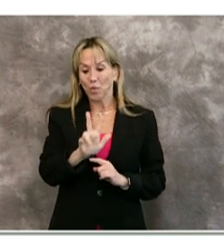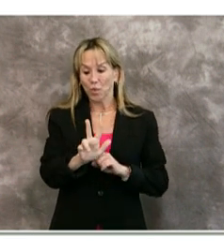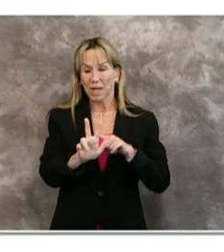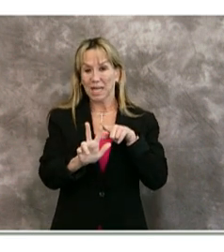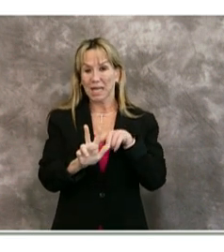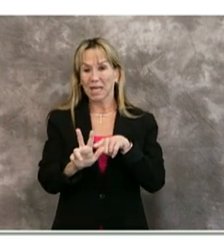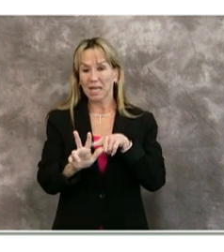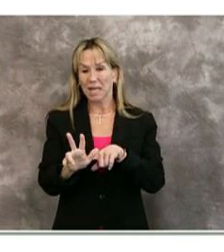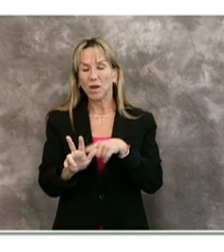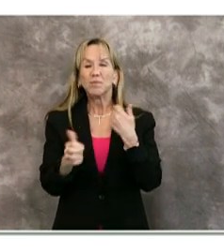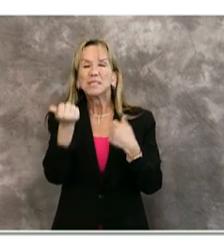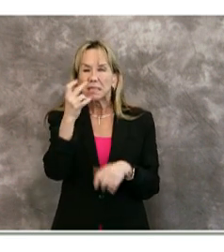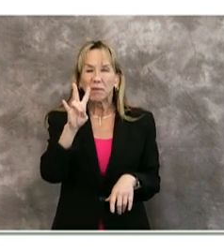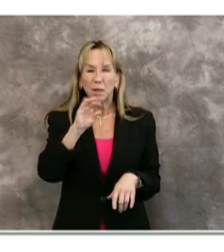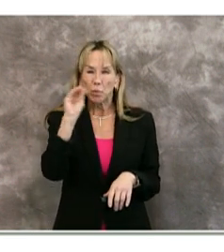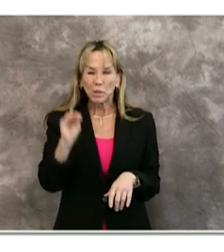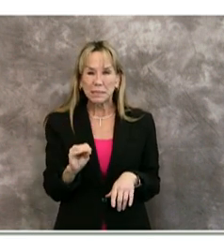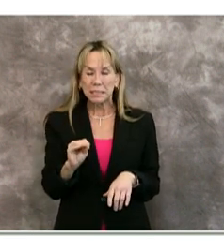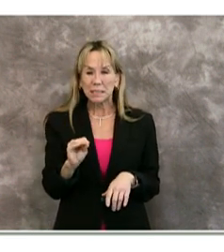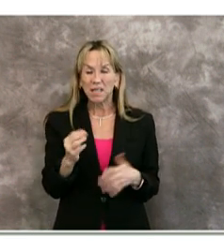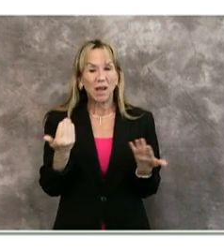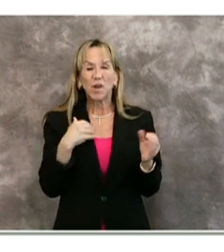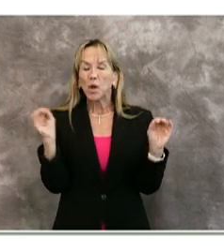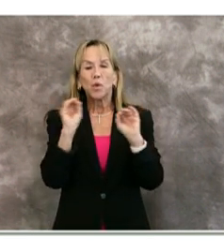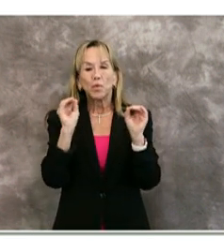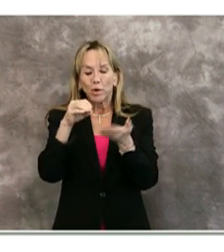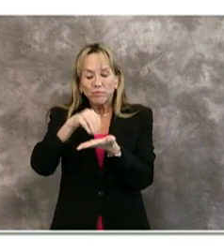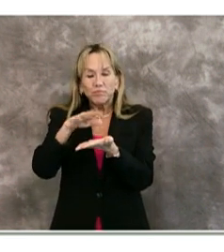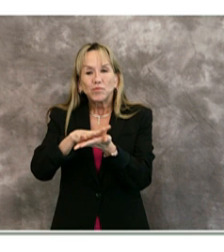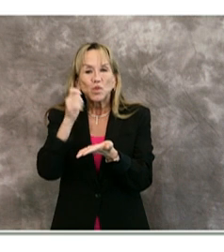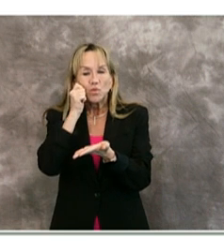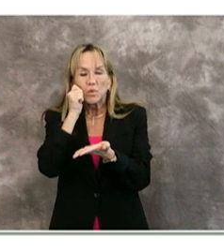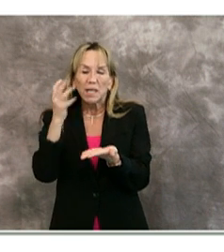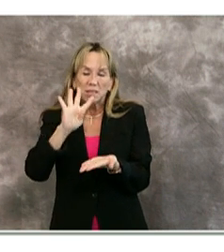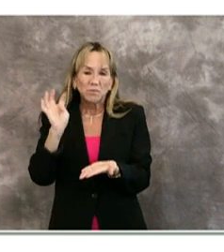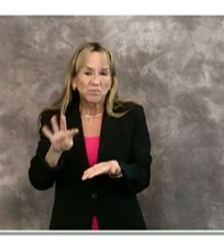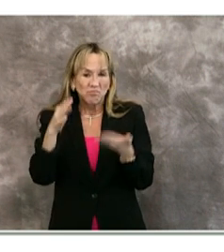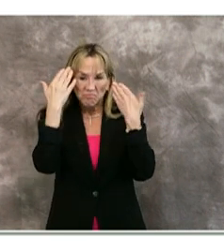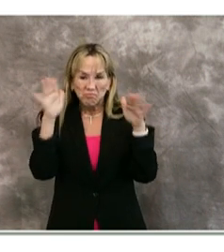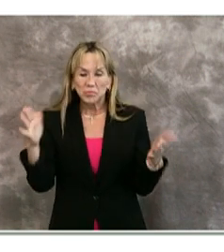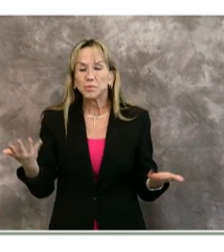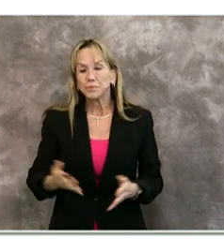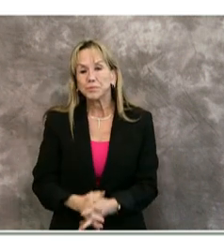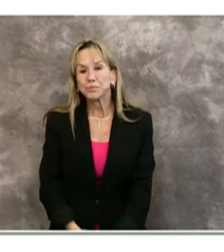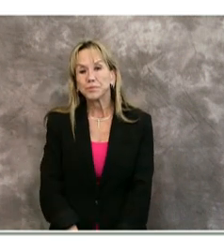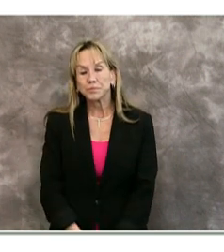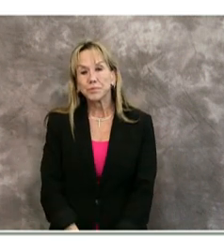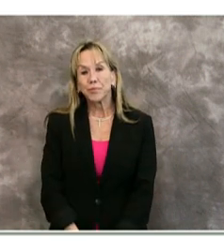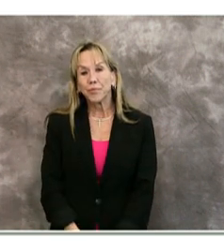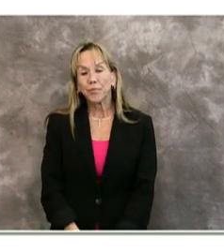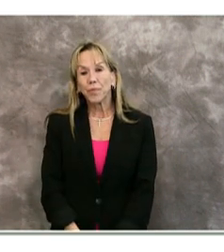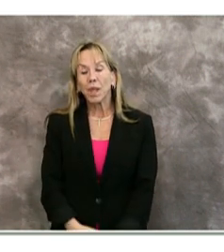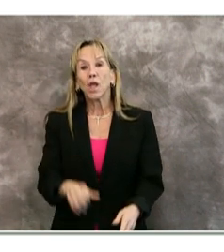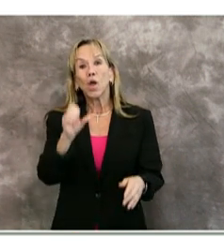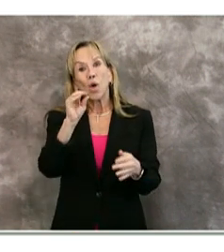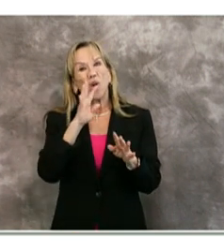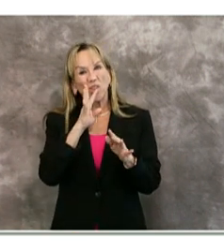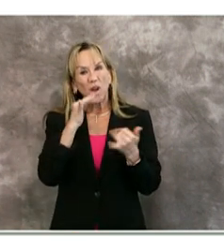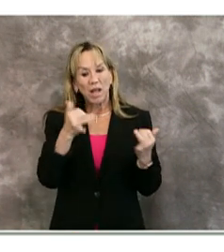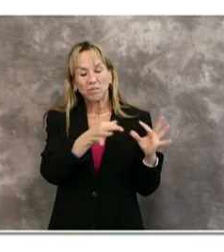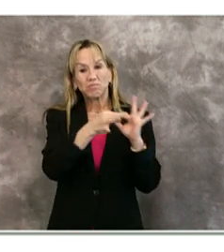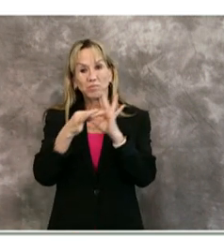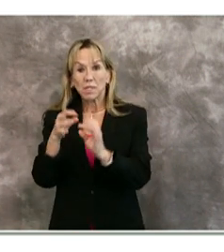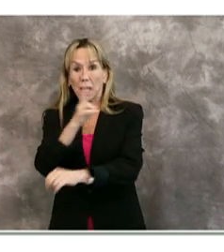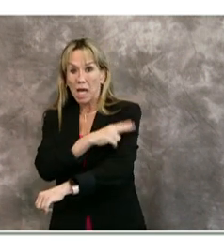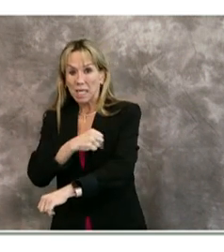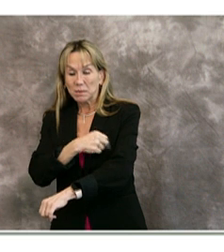1,653, or 17%, have no race or ethnicity data provided. So regarding